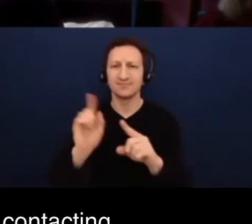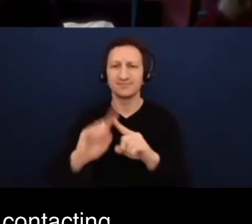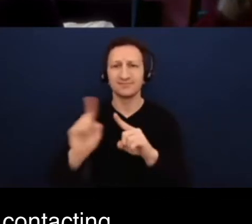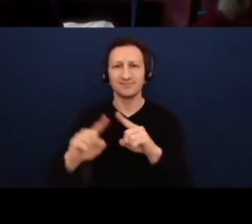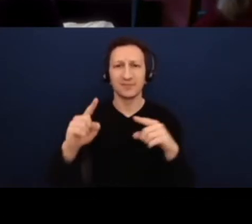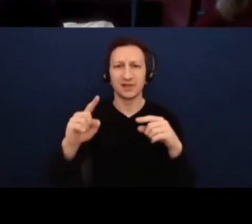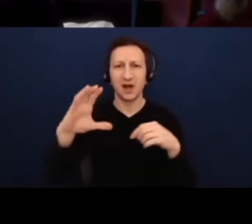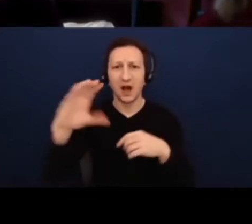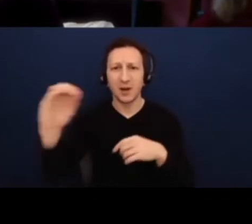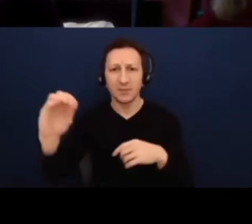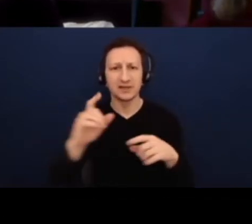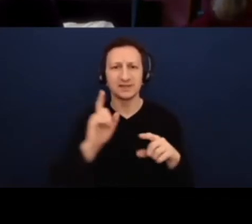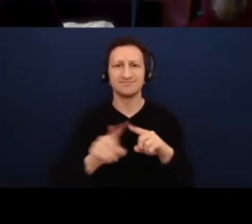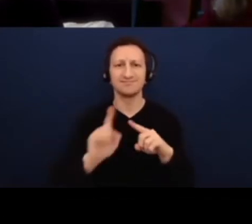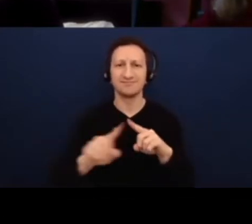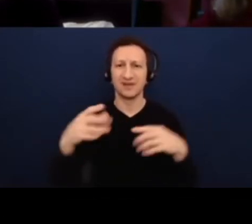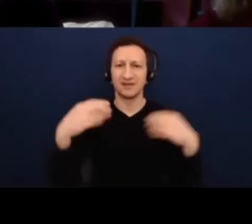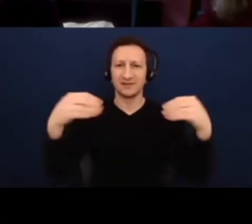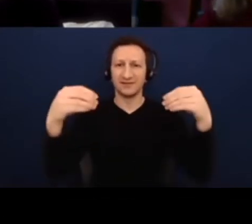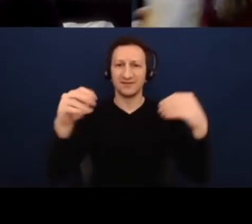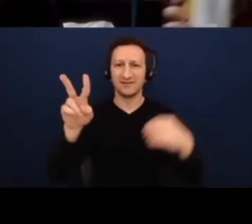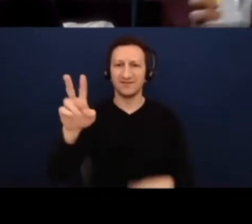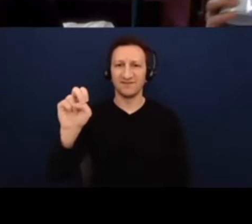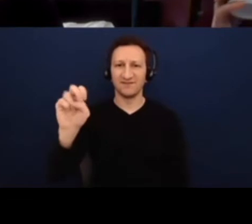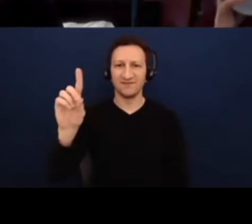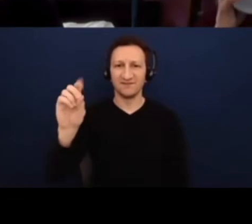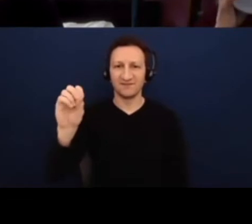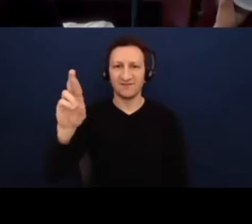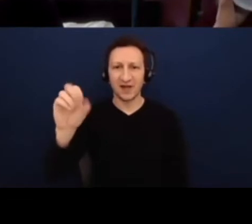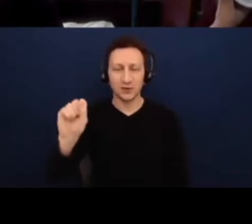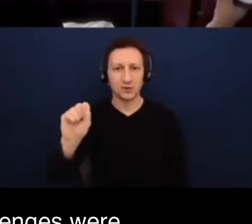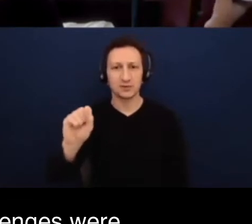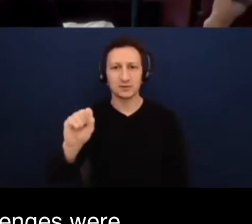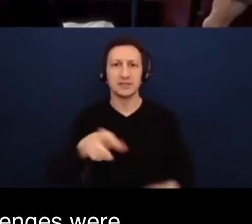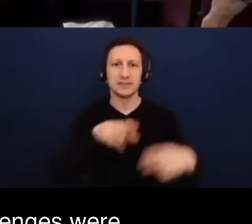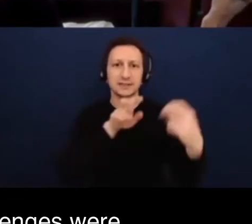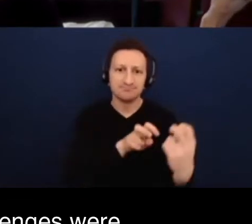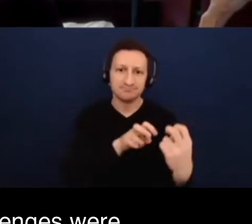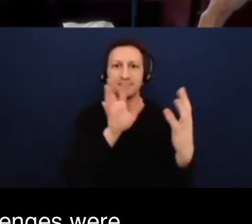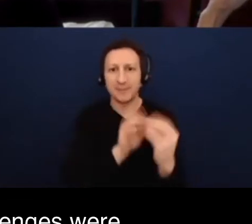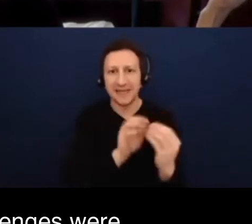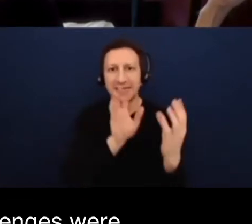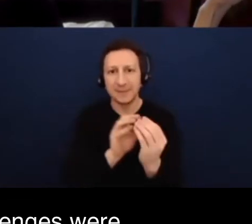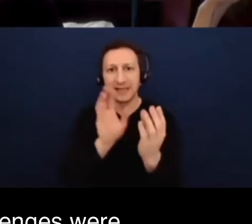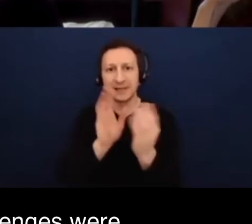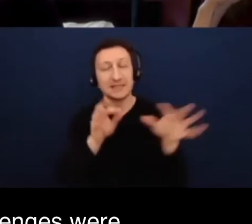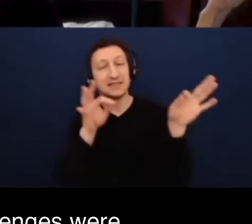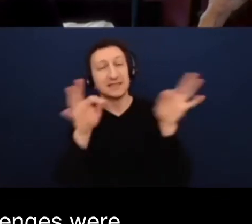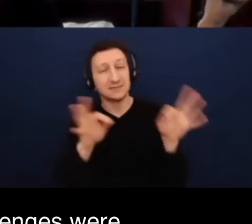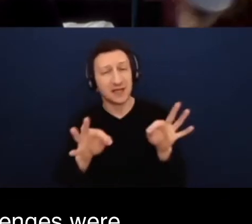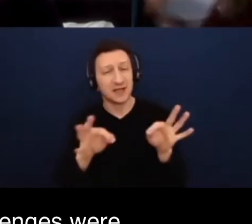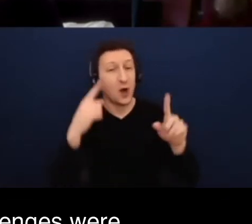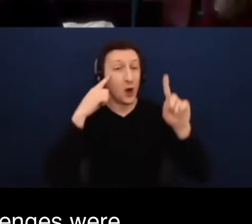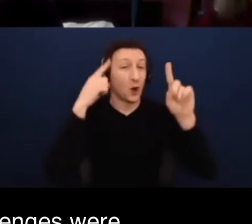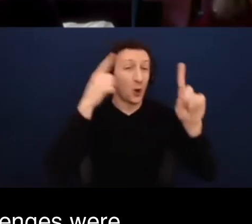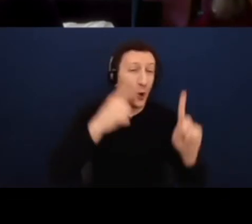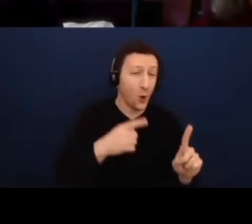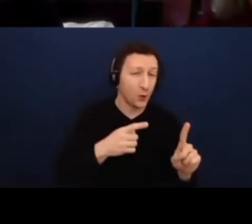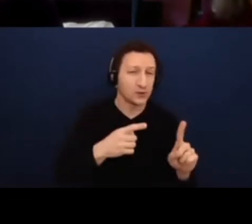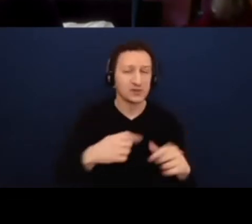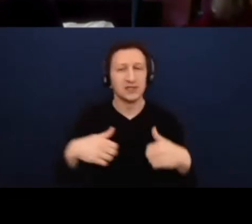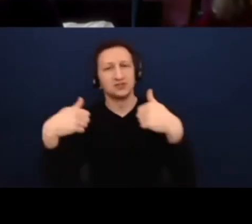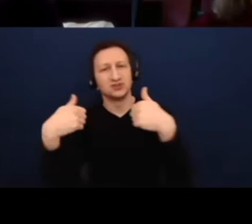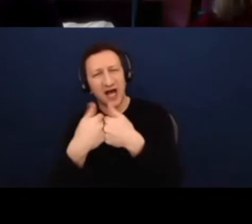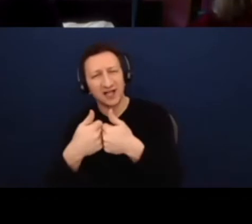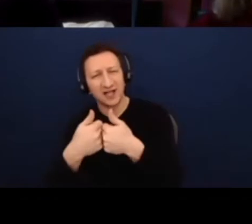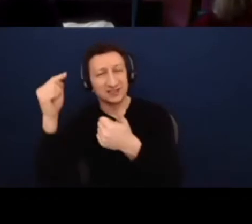individuals, speaking through what our hopes were, what our challenges were, what they could offer. And I have to